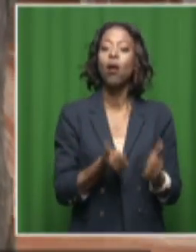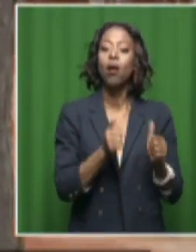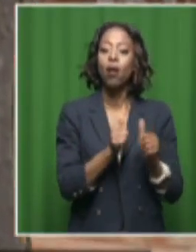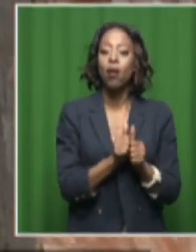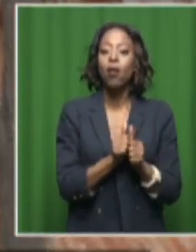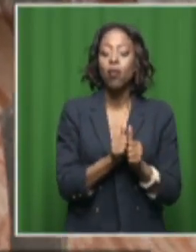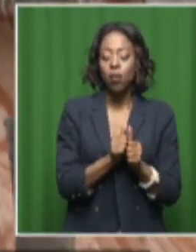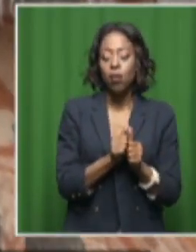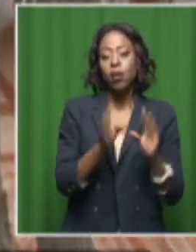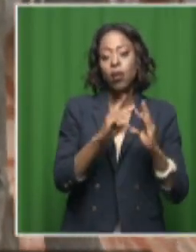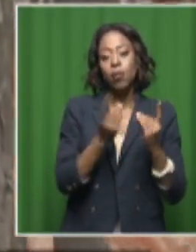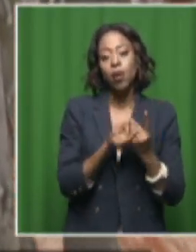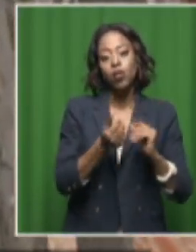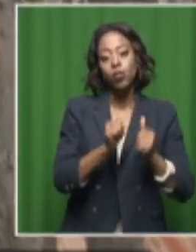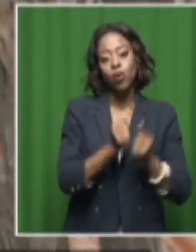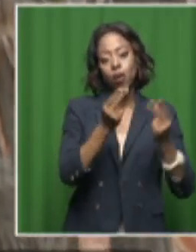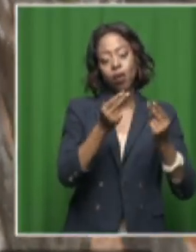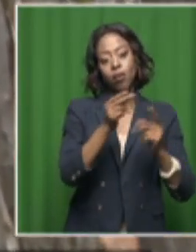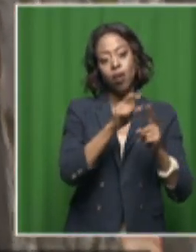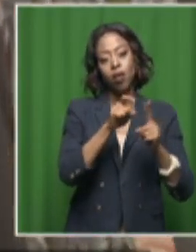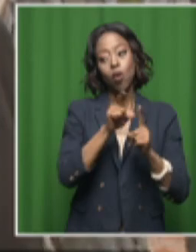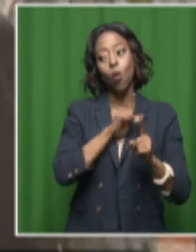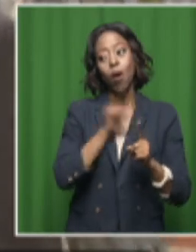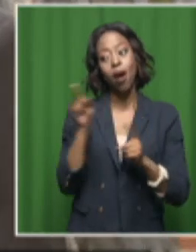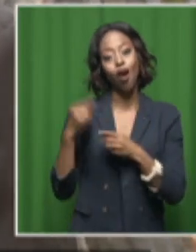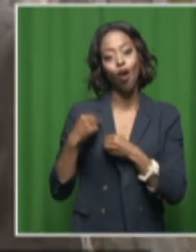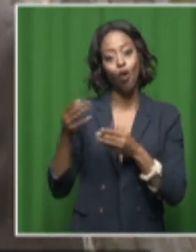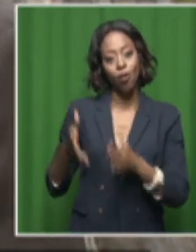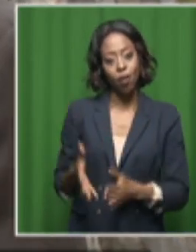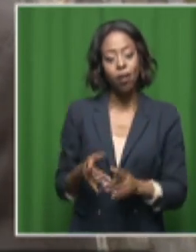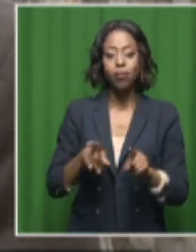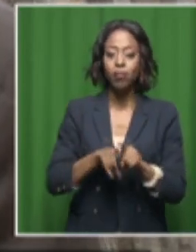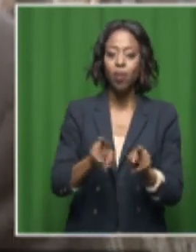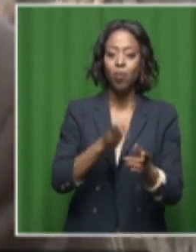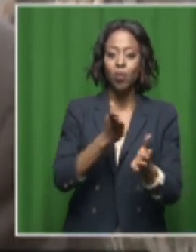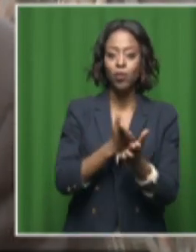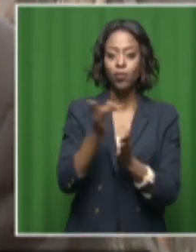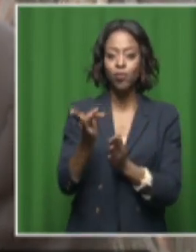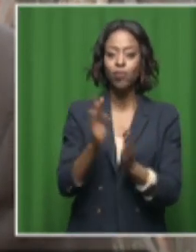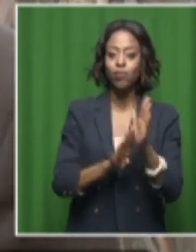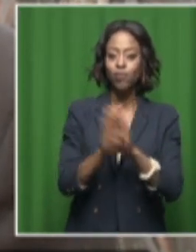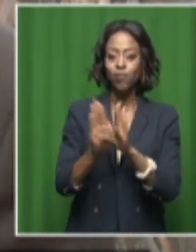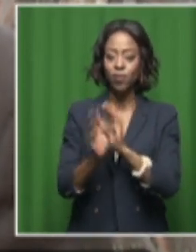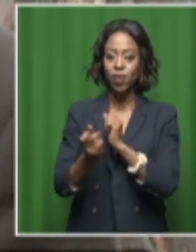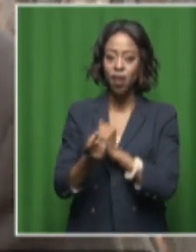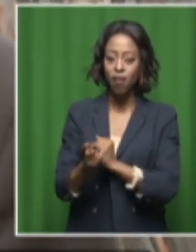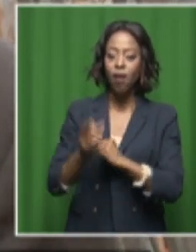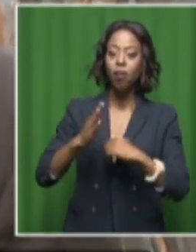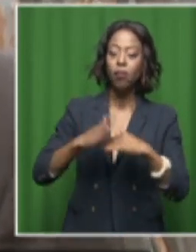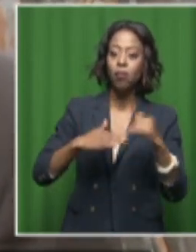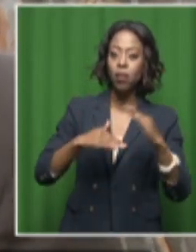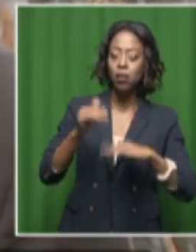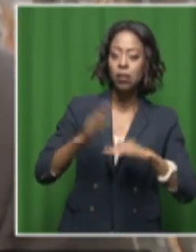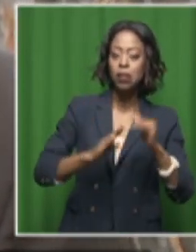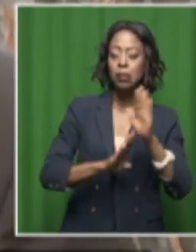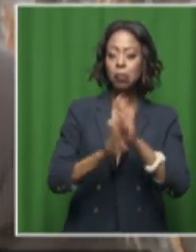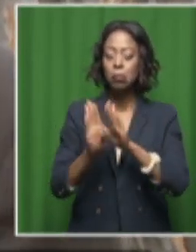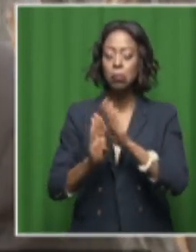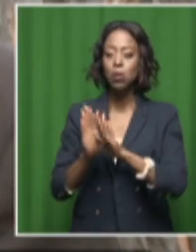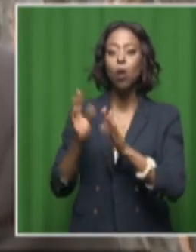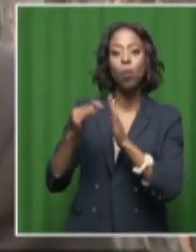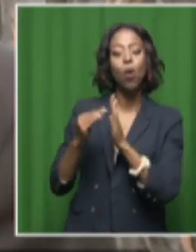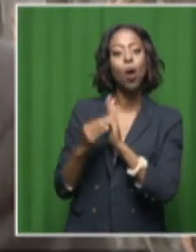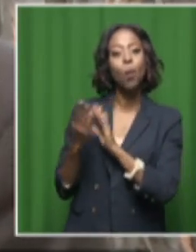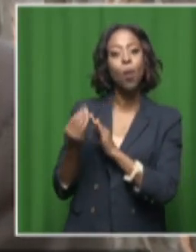and Culture as the owners of those areas, and we are making sure that they are being improved. Infrastructure development programs are in